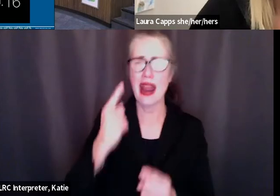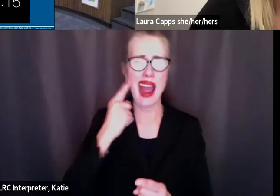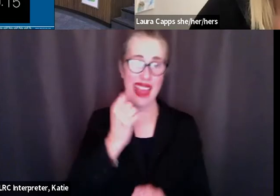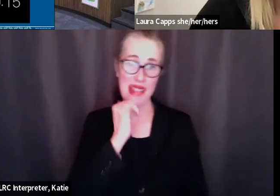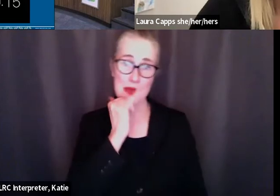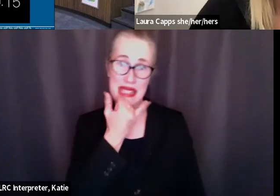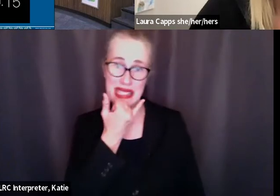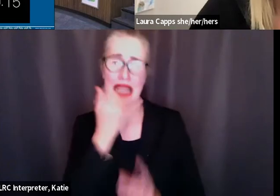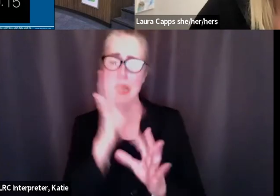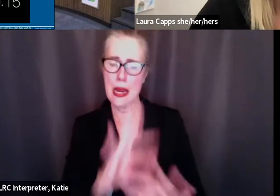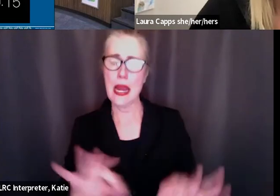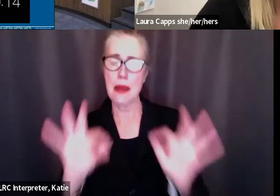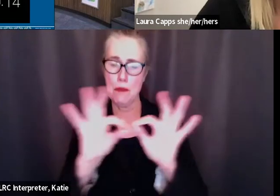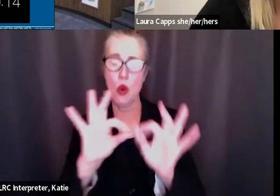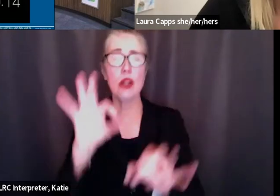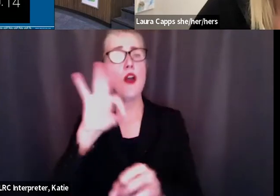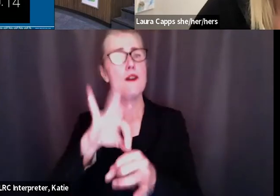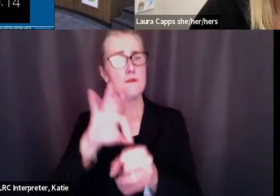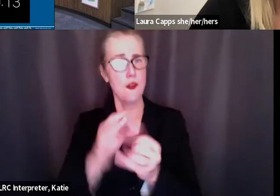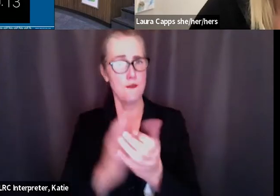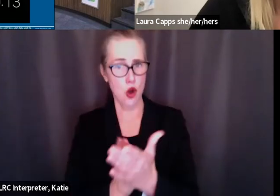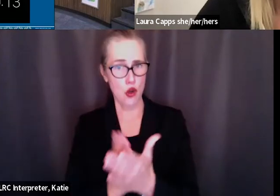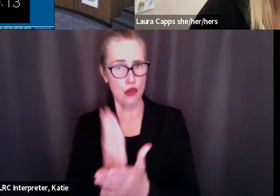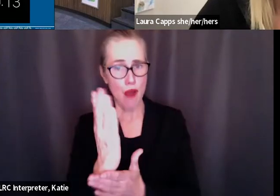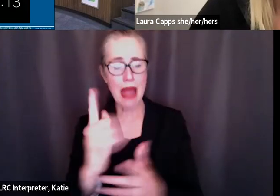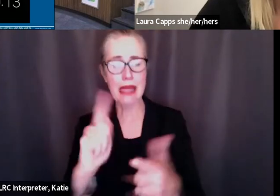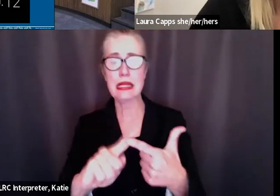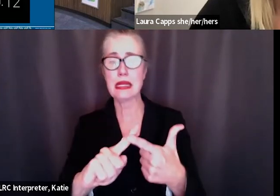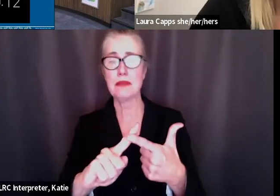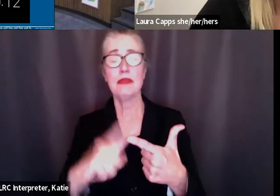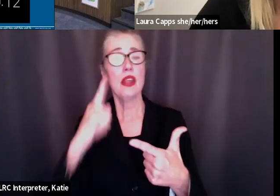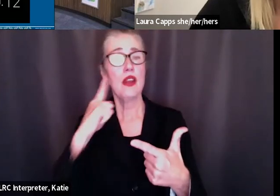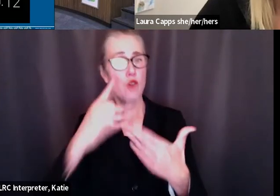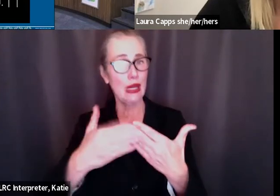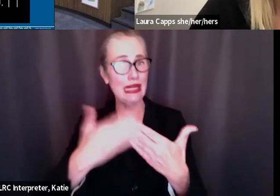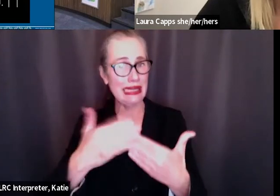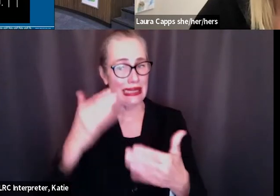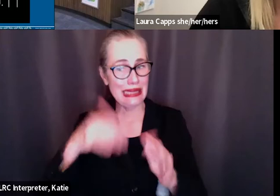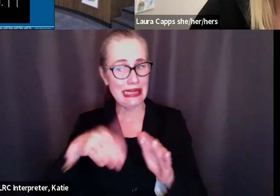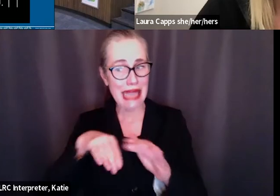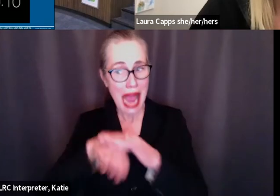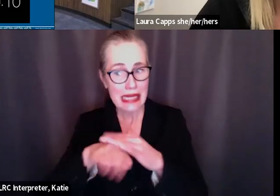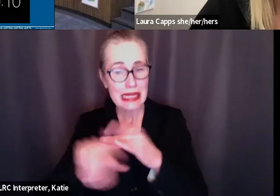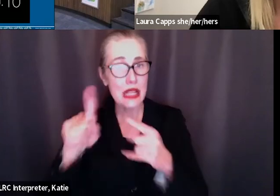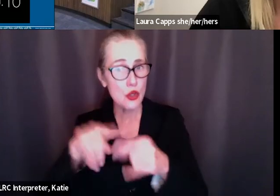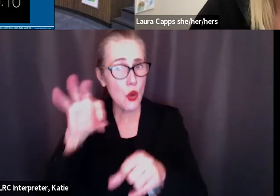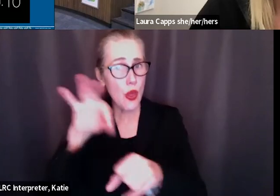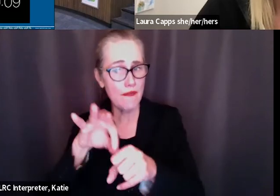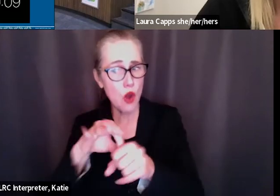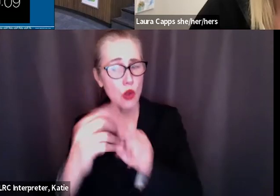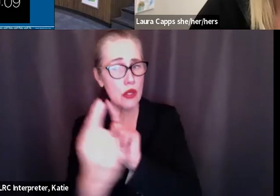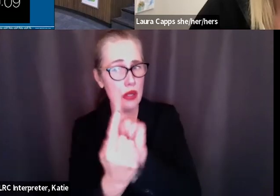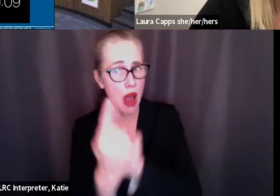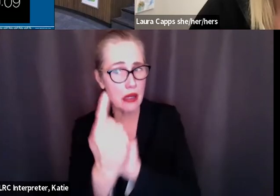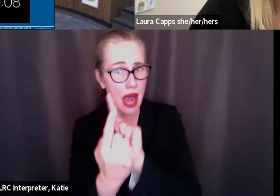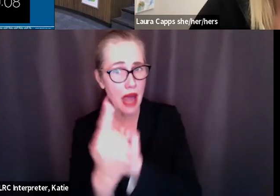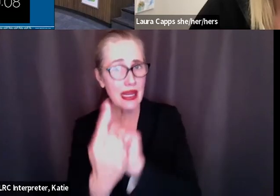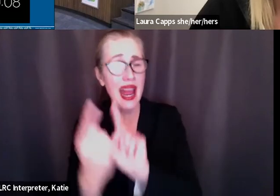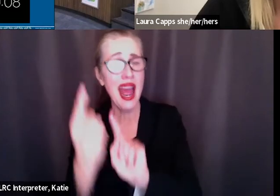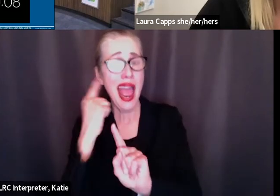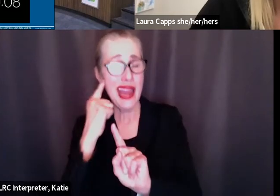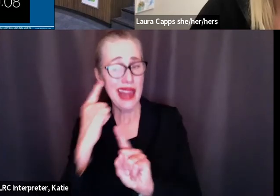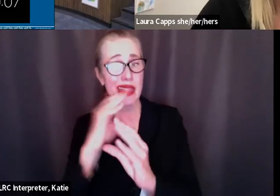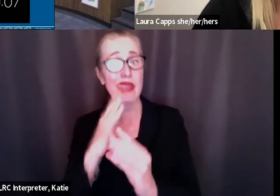representation candidate access are so clearly at stake and important to our school communities and to all the protected